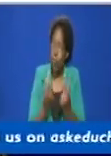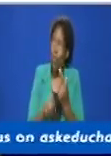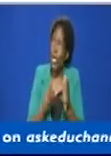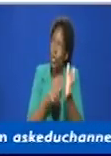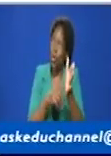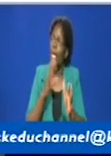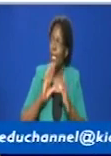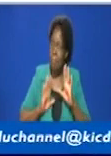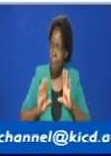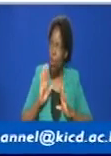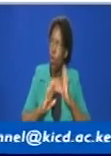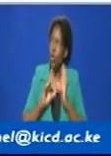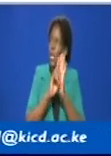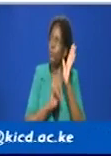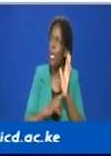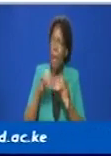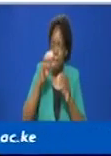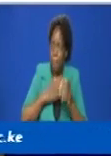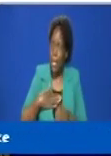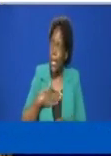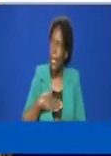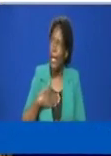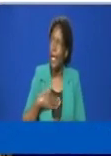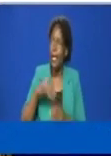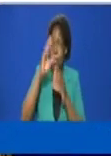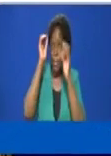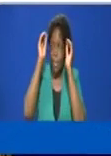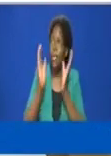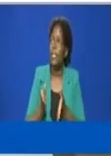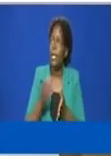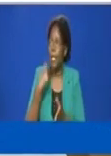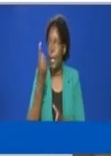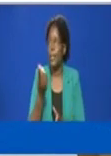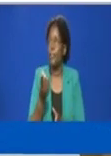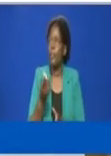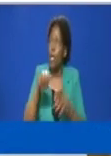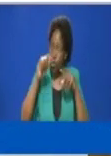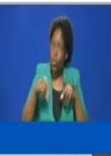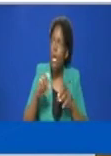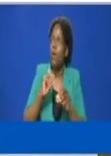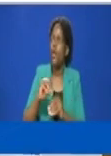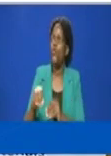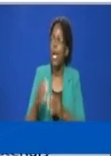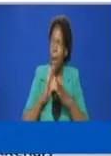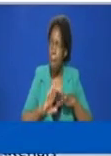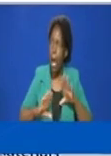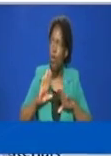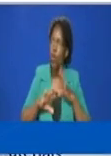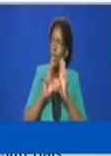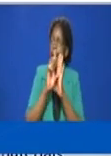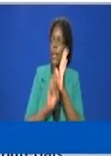biology lesson. Please, Malim, can you tell us what we'll be studying today? So today we are doing a biology